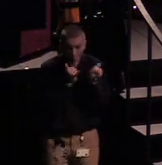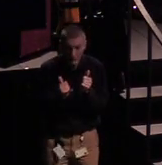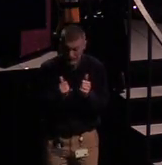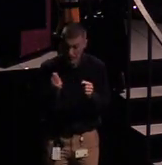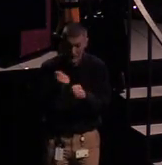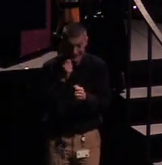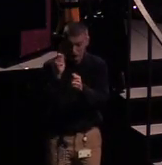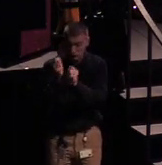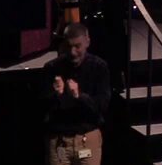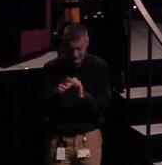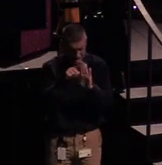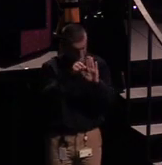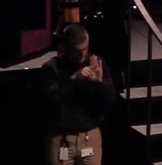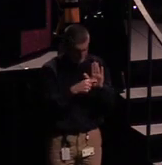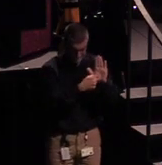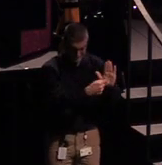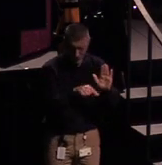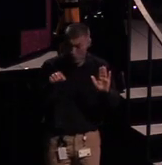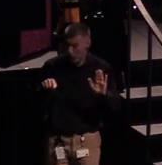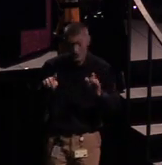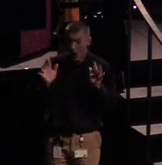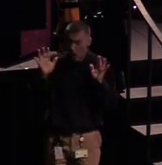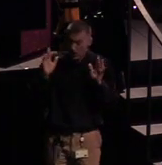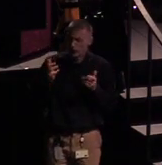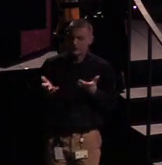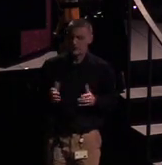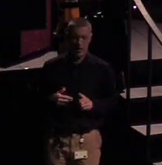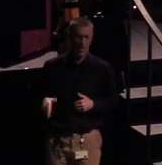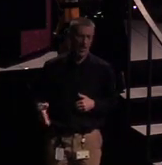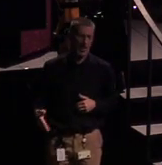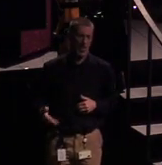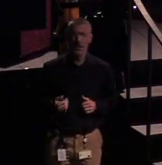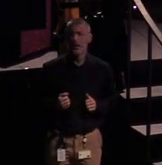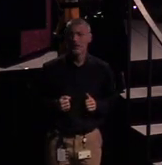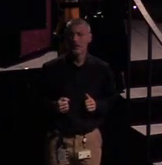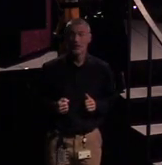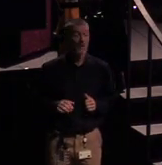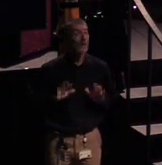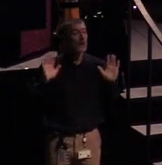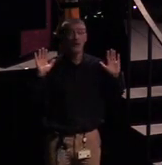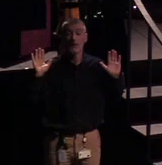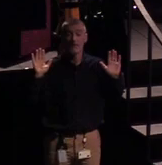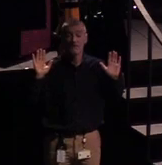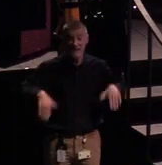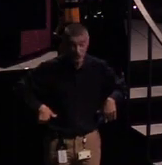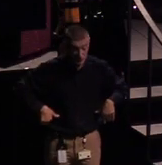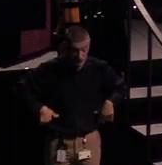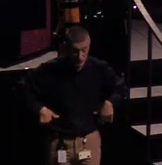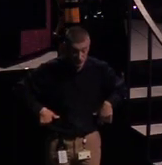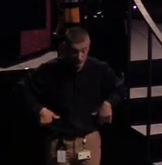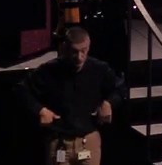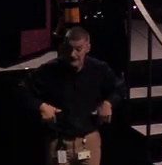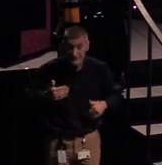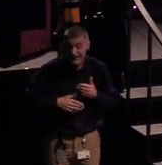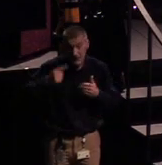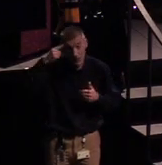and these are the ones that are are too big these are not reasonable for us to make and then they've never thought about it again biscuit and so when it